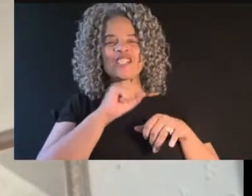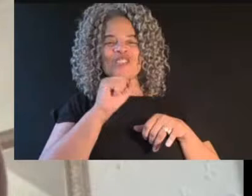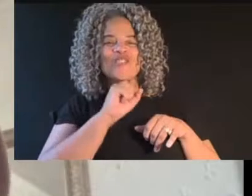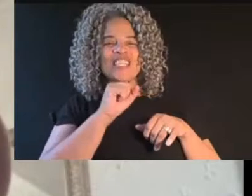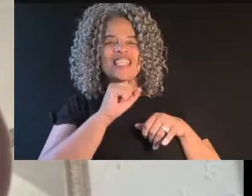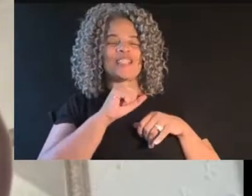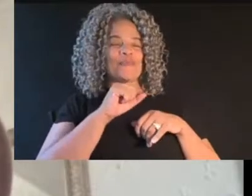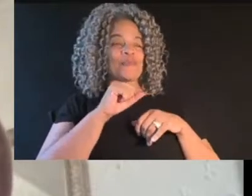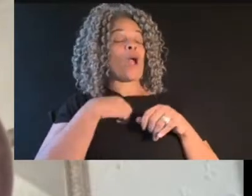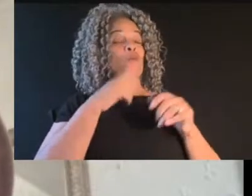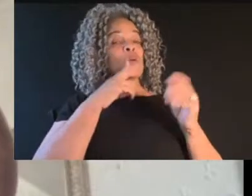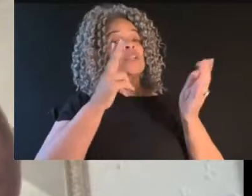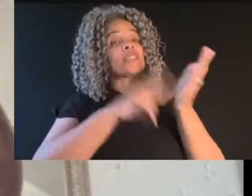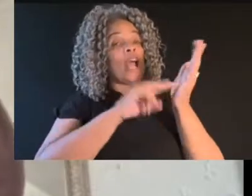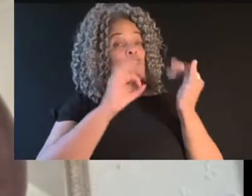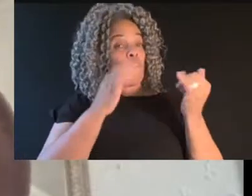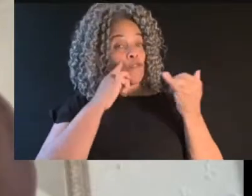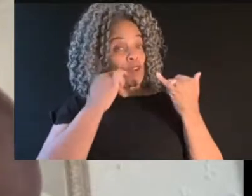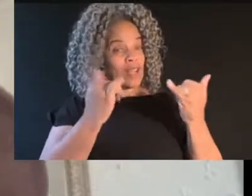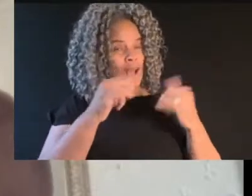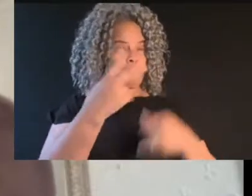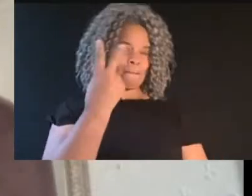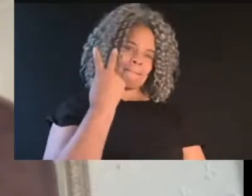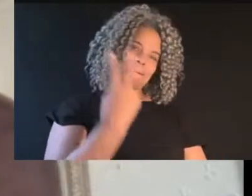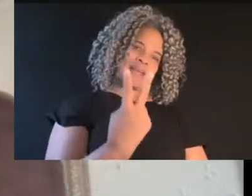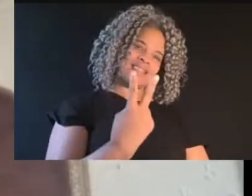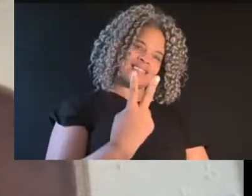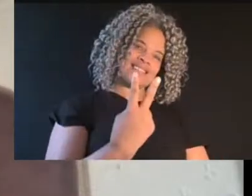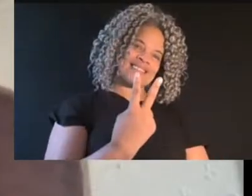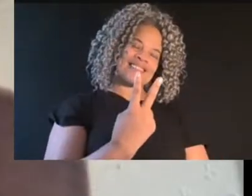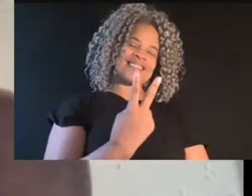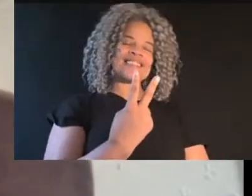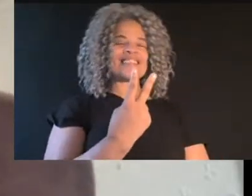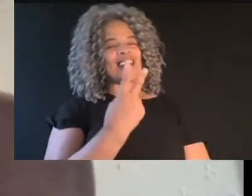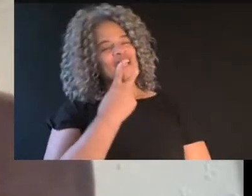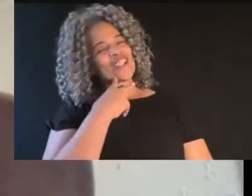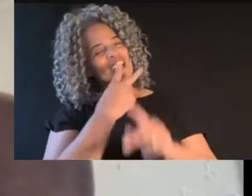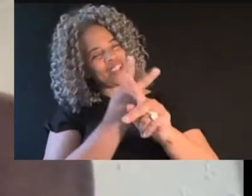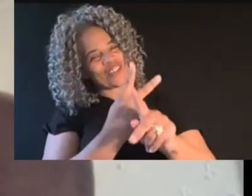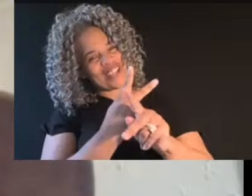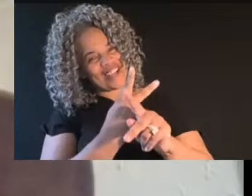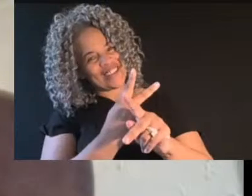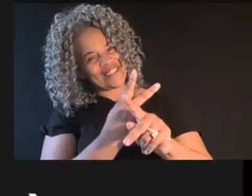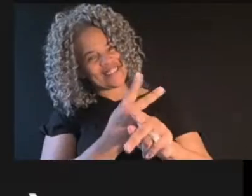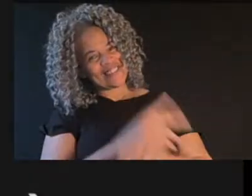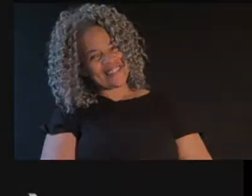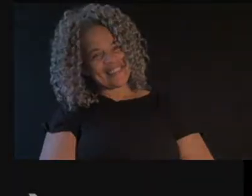gonna sign off for now. Peace. Take good care.